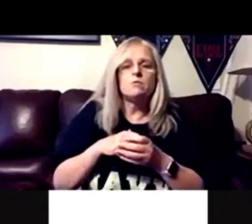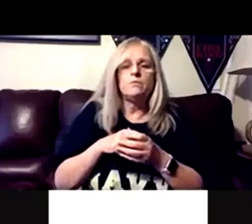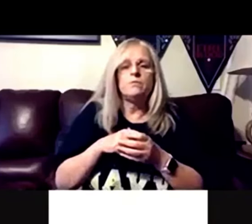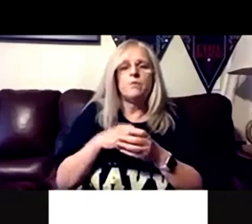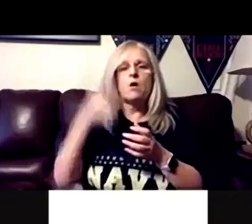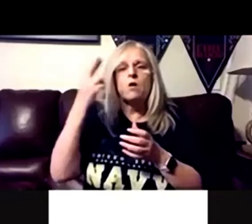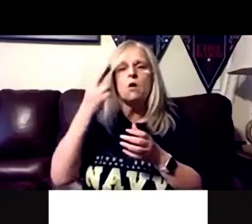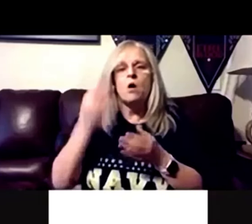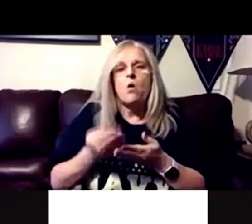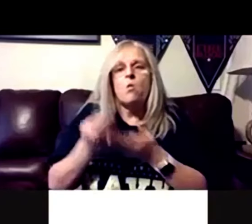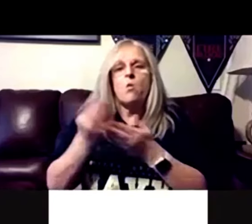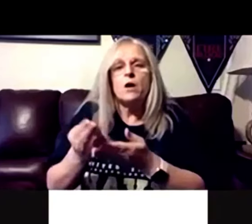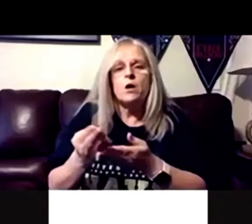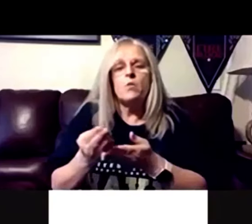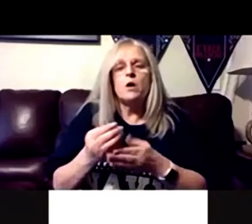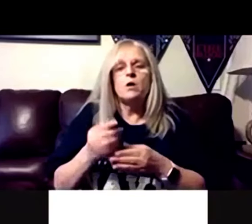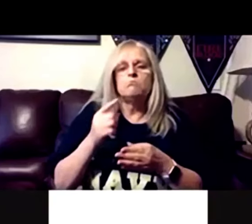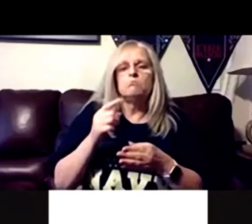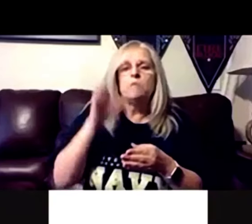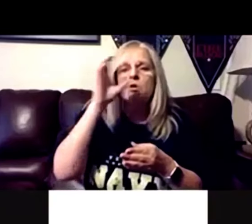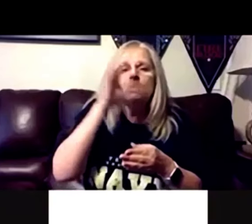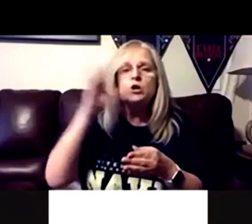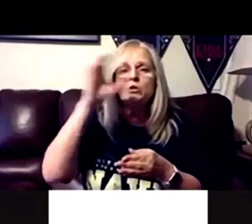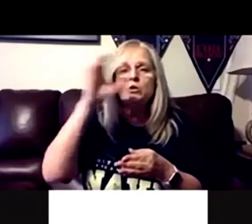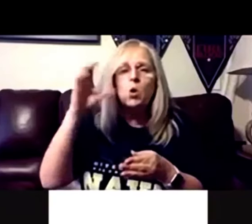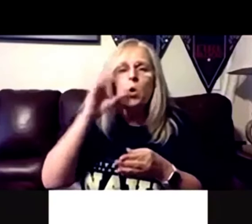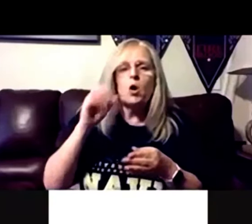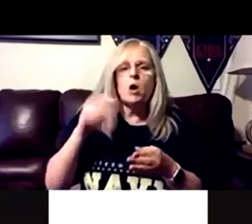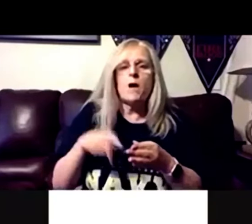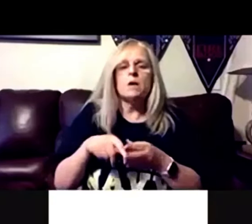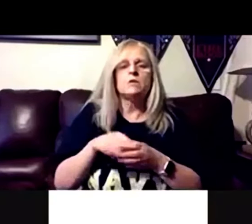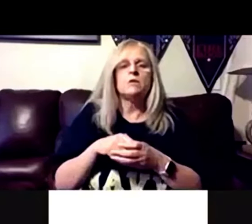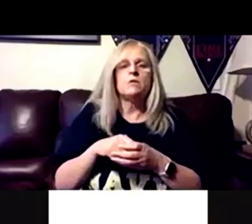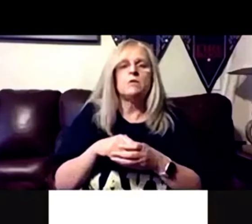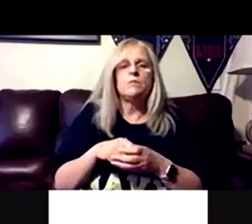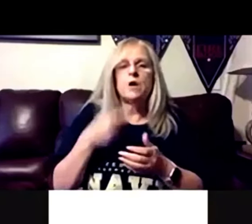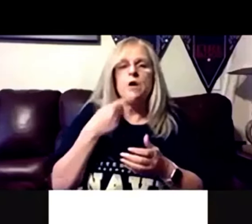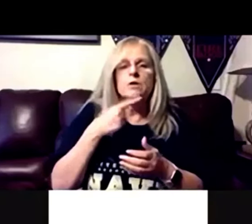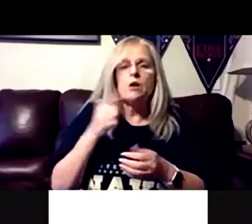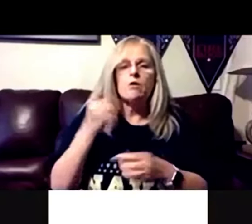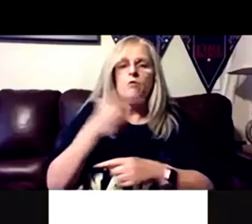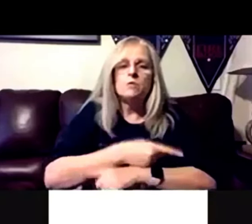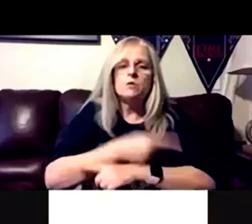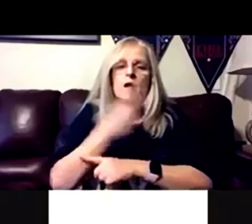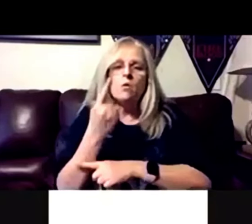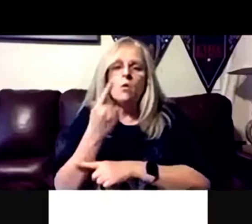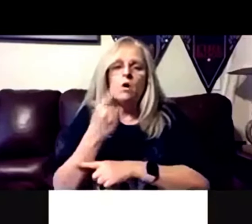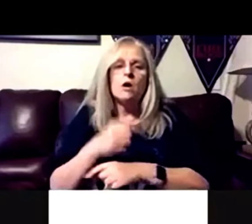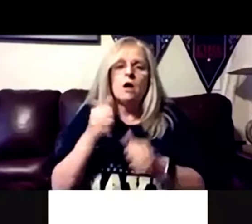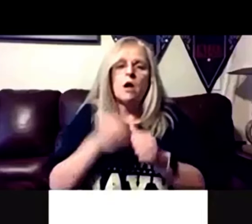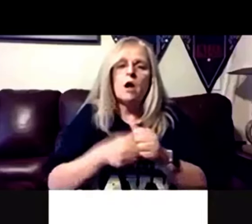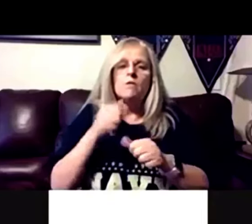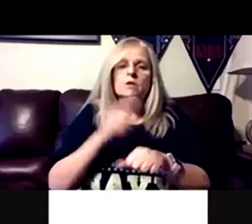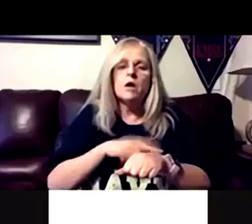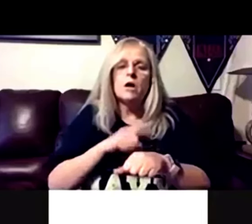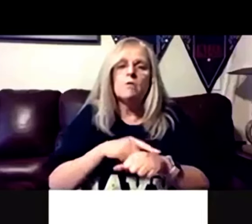that you continue to explore ONPASSIVE. I can tell you from day one, every time I learn something new